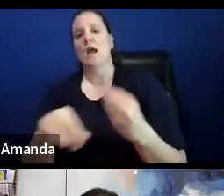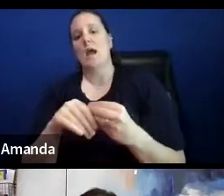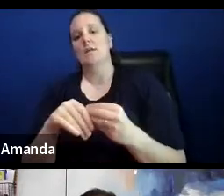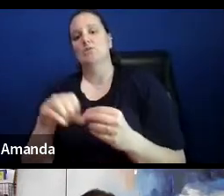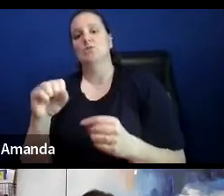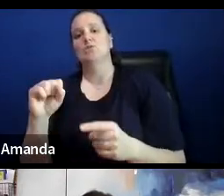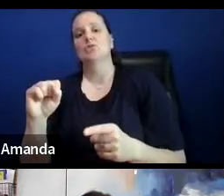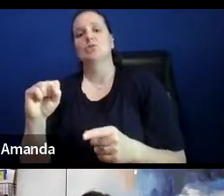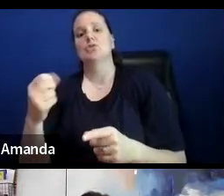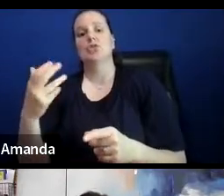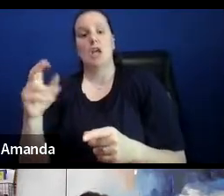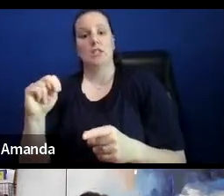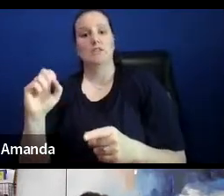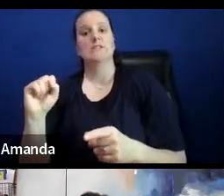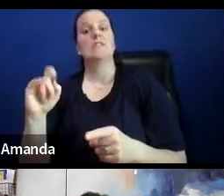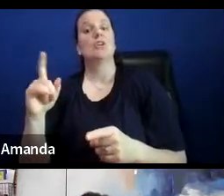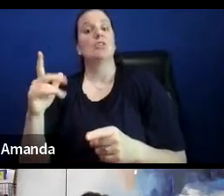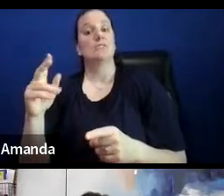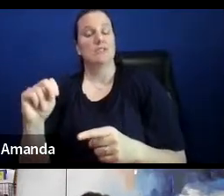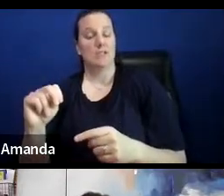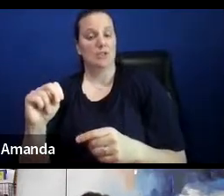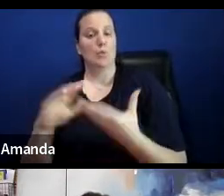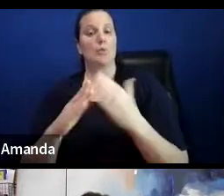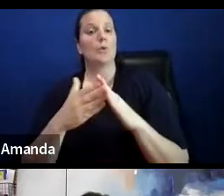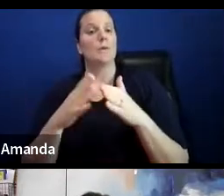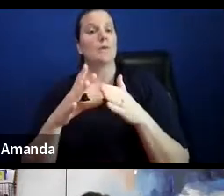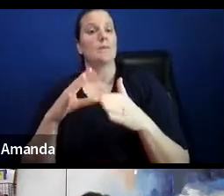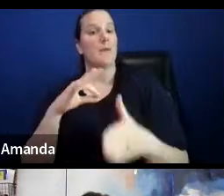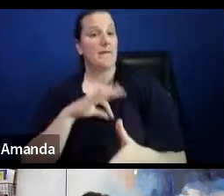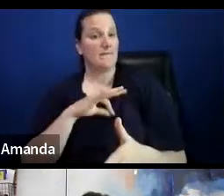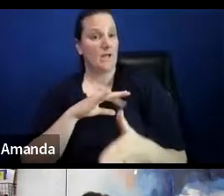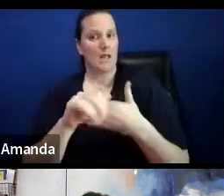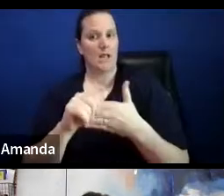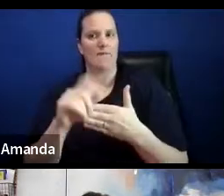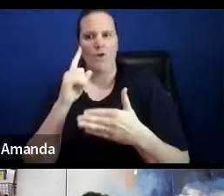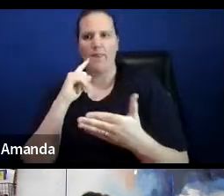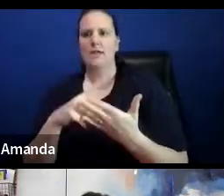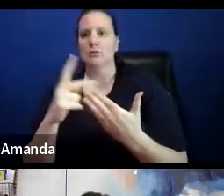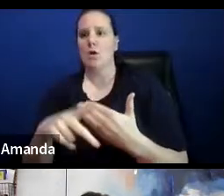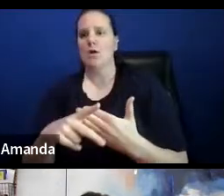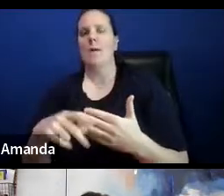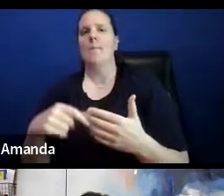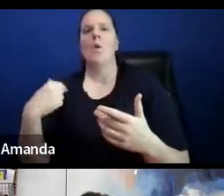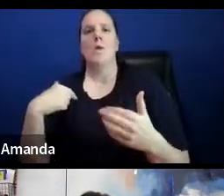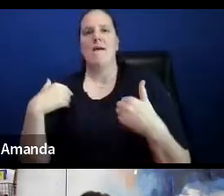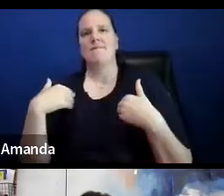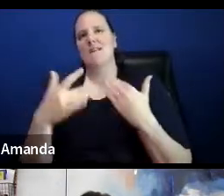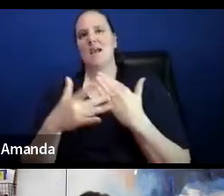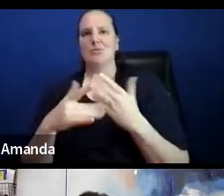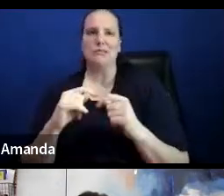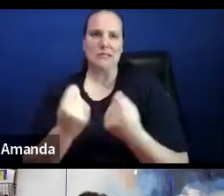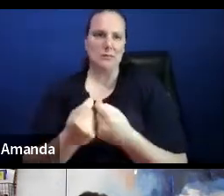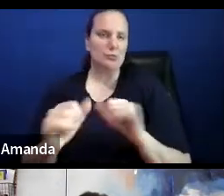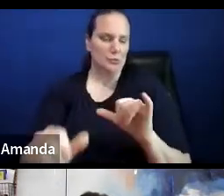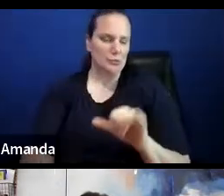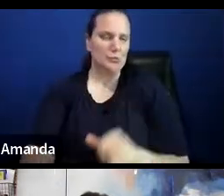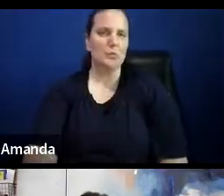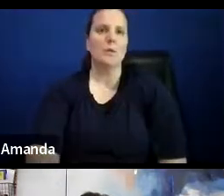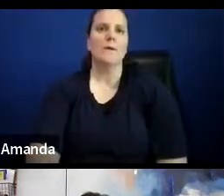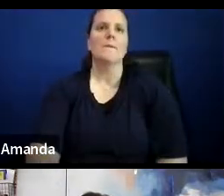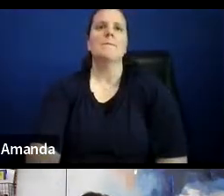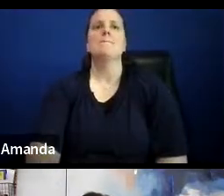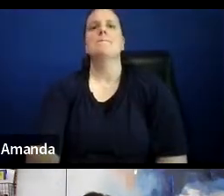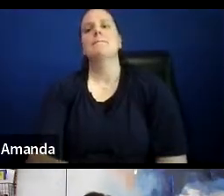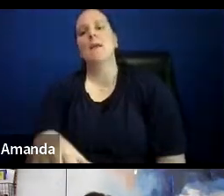Shannon Singleton. I'm the community benefits lead for the program. And we have technical teams as well that have spent